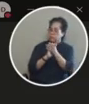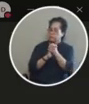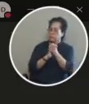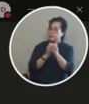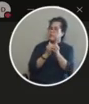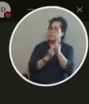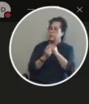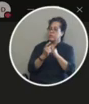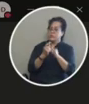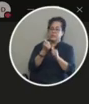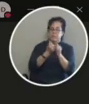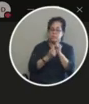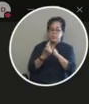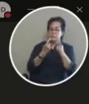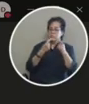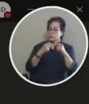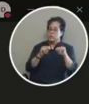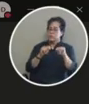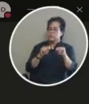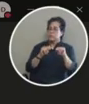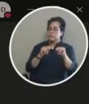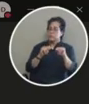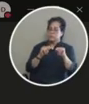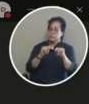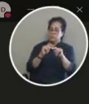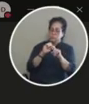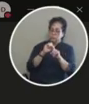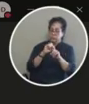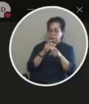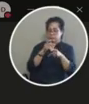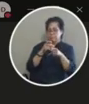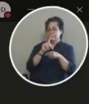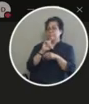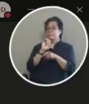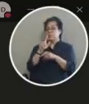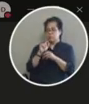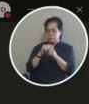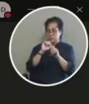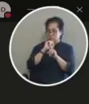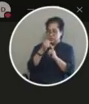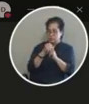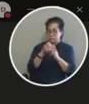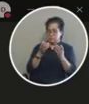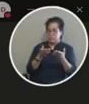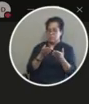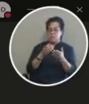appears like everyone's trying to deal with the situation at hand. It occurred to me that